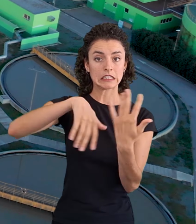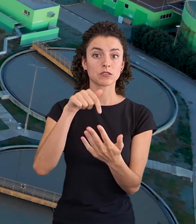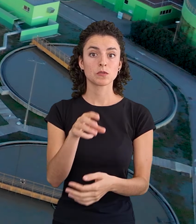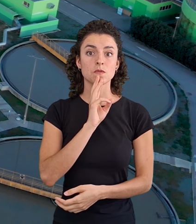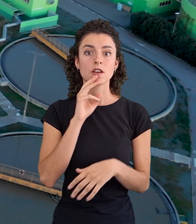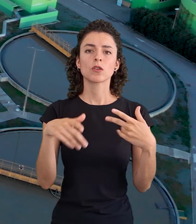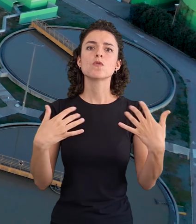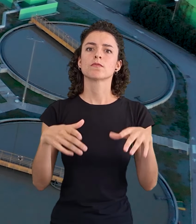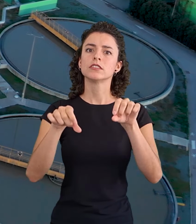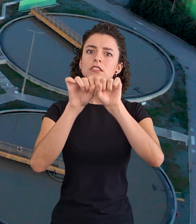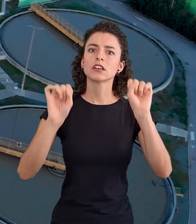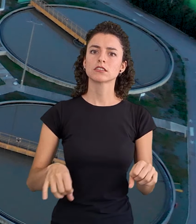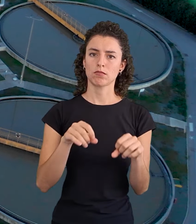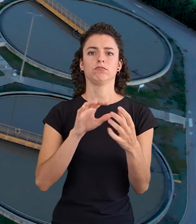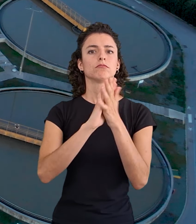biofactories.